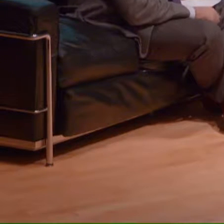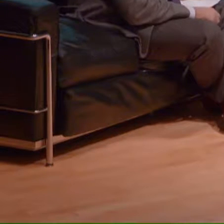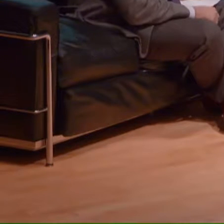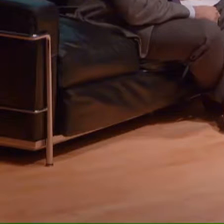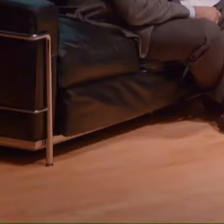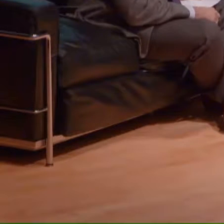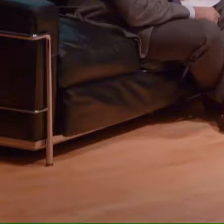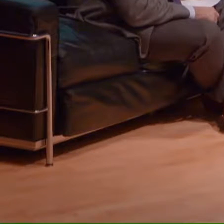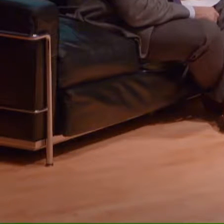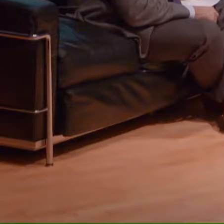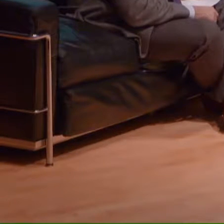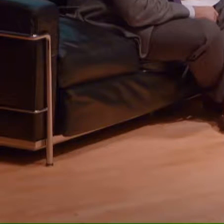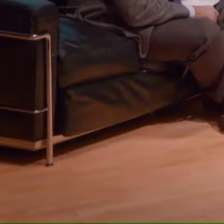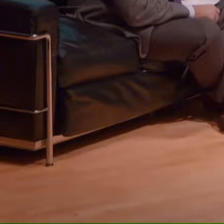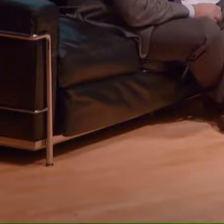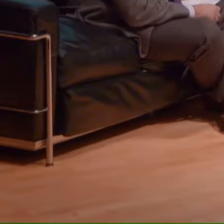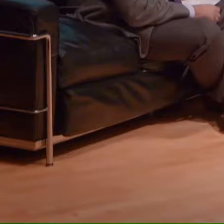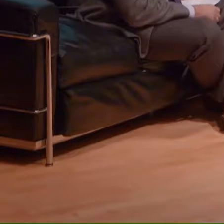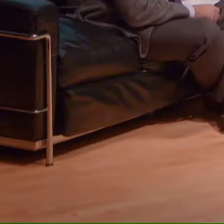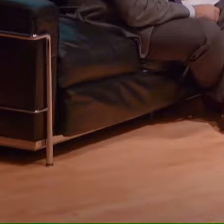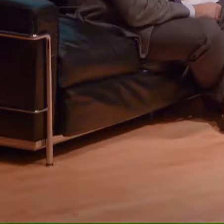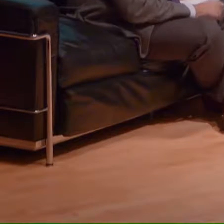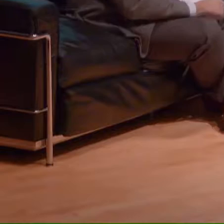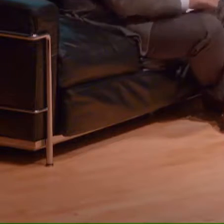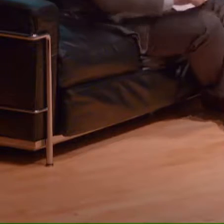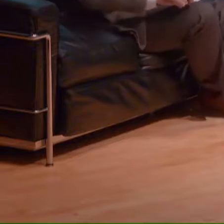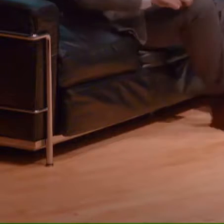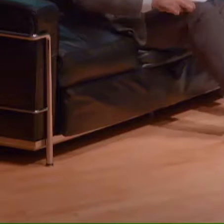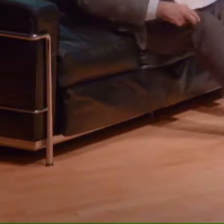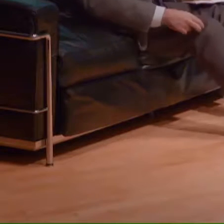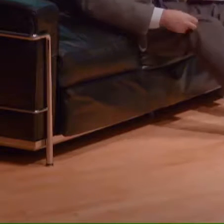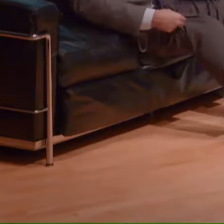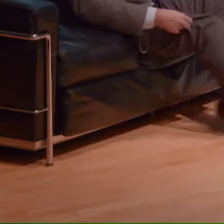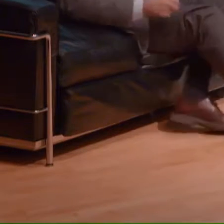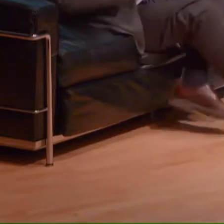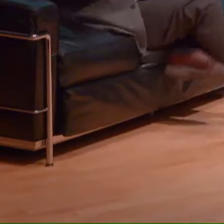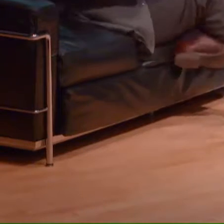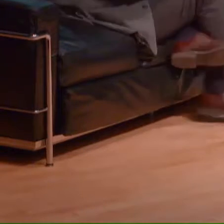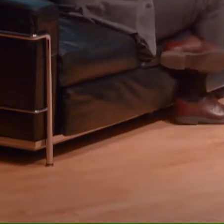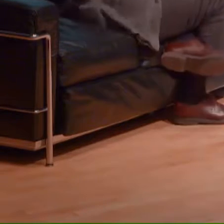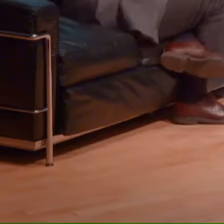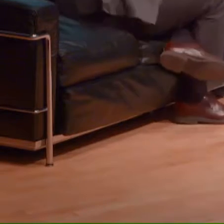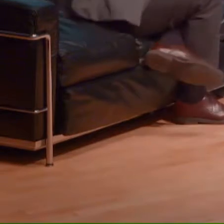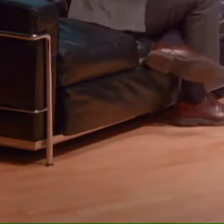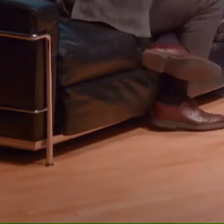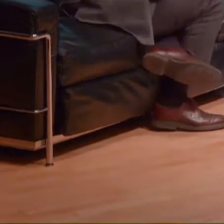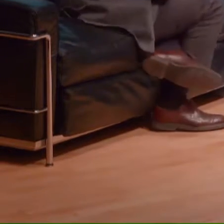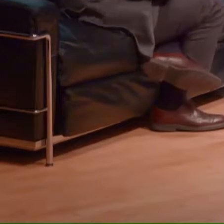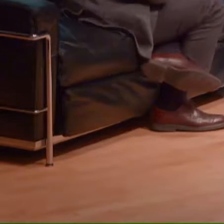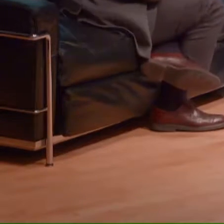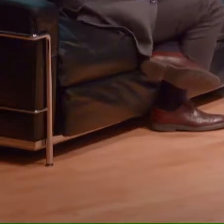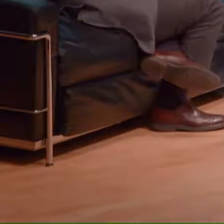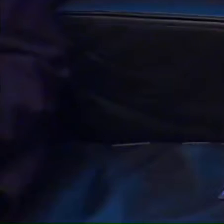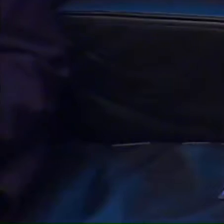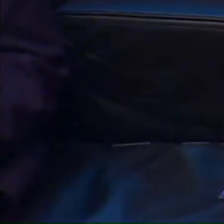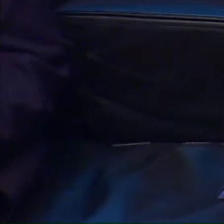gracias. Thank you. So I hope, can you hear me now? Yes. Okay. Yes. Fantastic. Thank you. So, just 2 points.